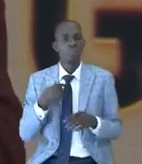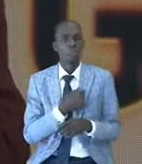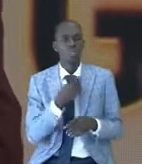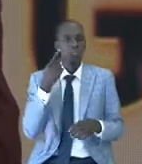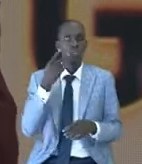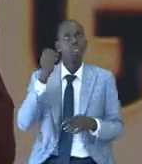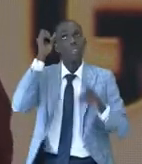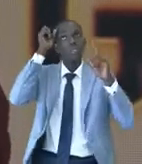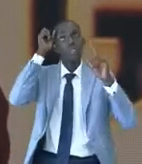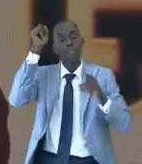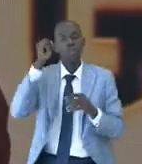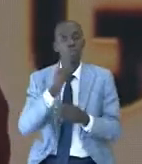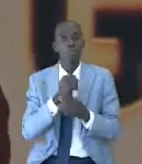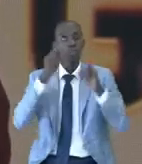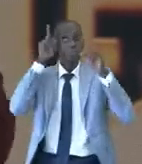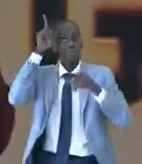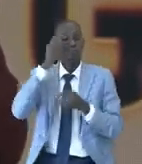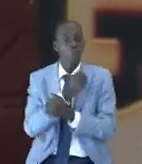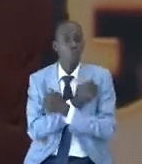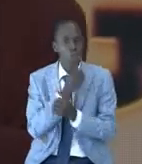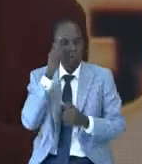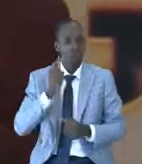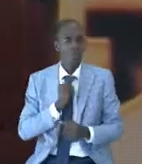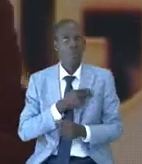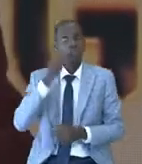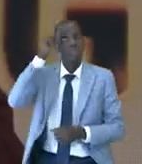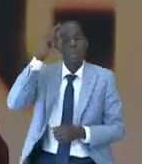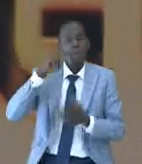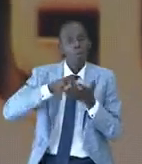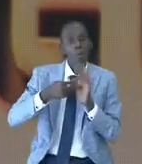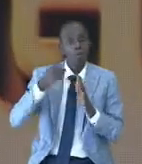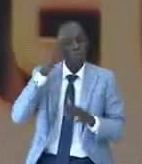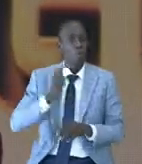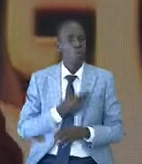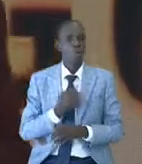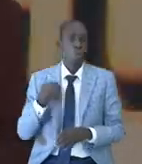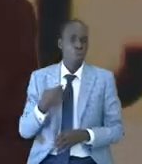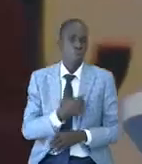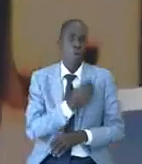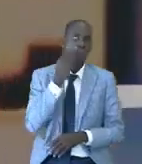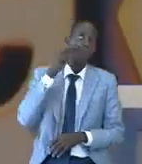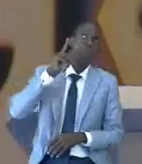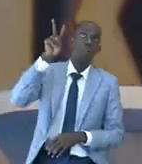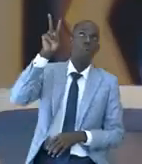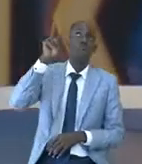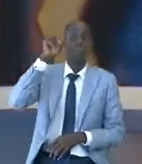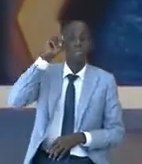We see his purpose of creation. We behold him. And things, from the moment you begin to